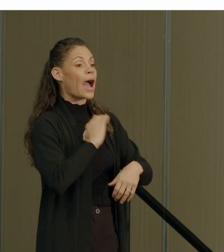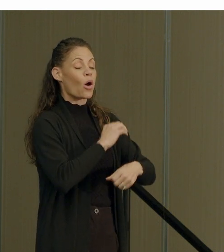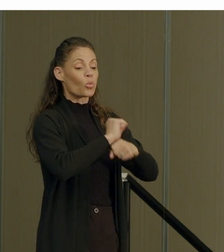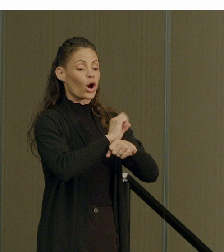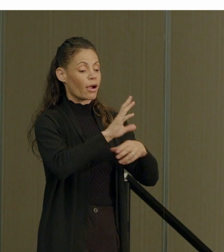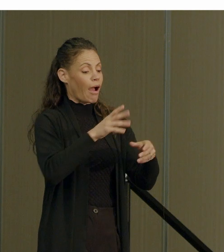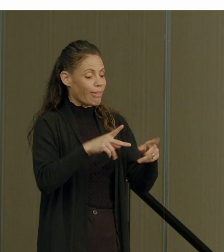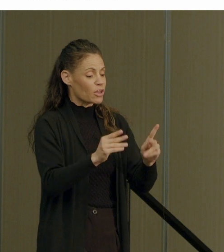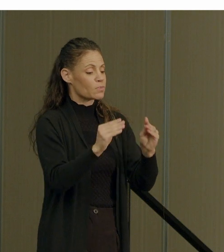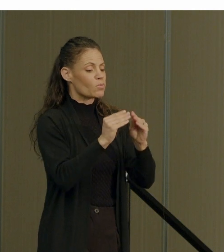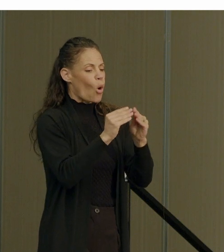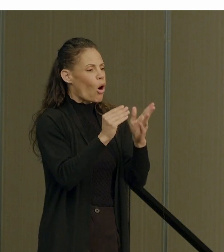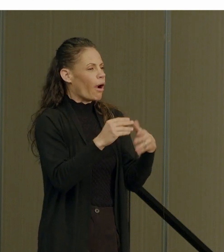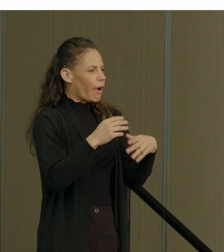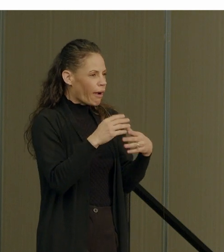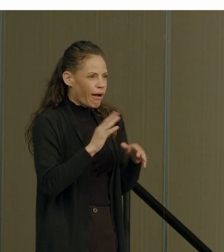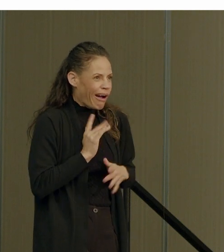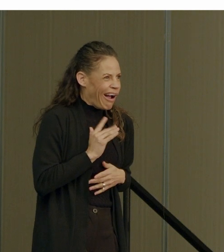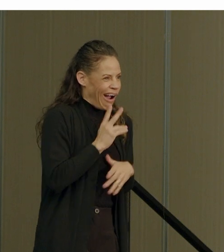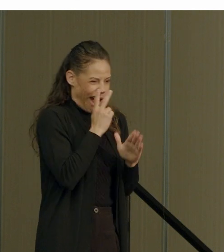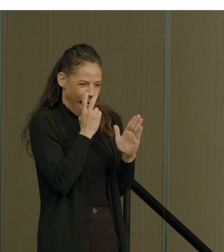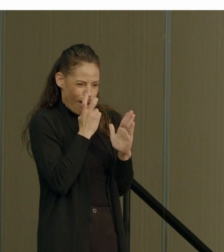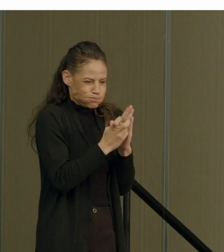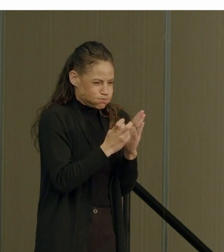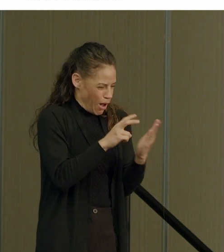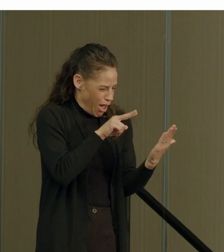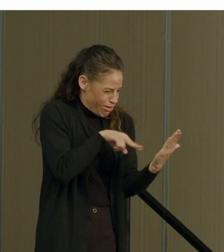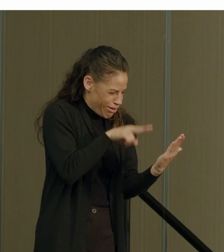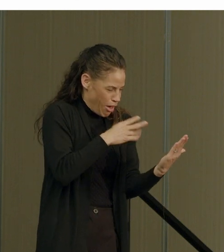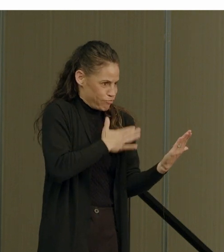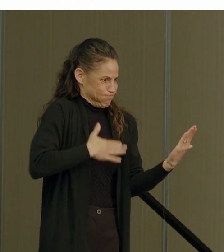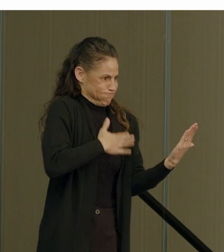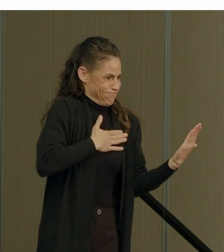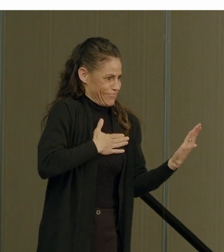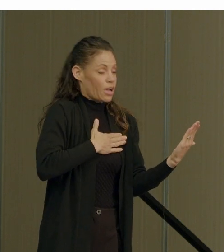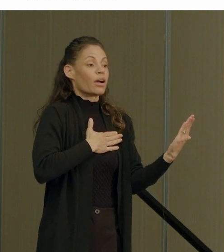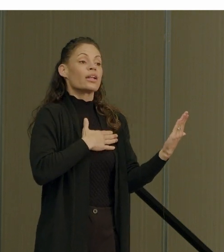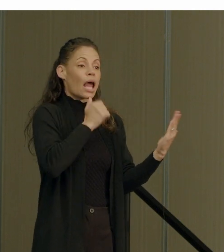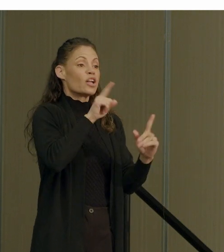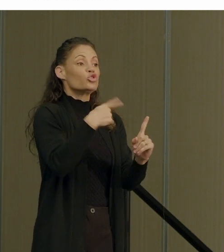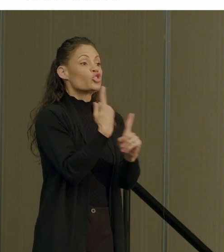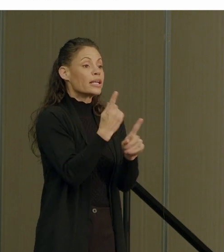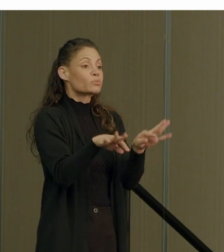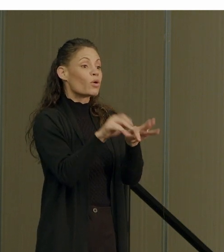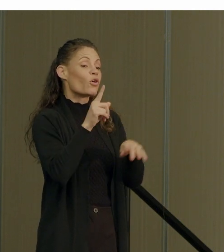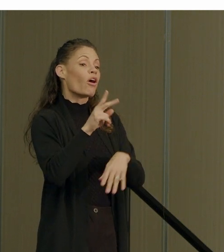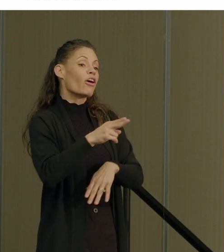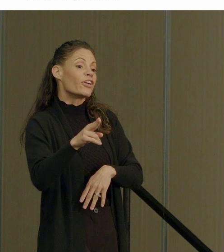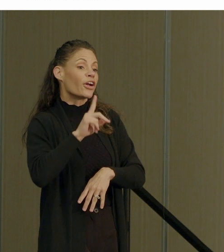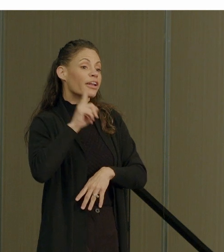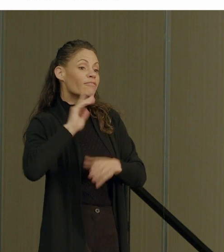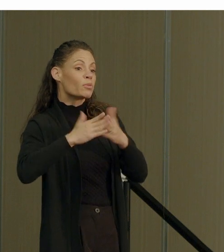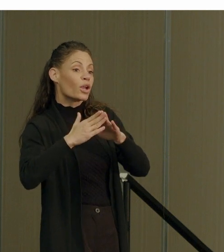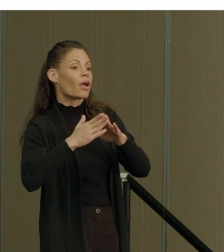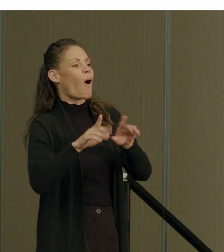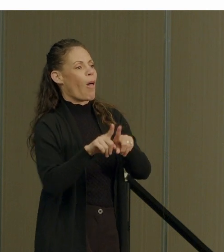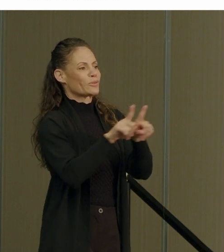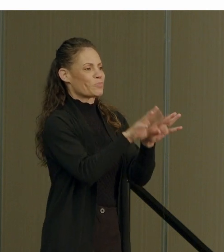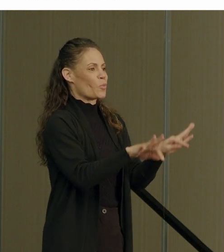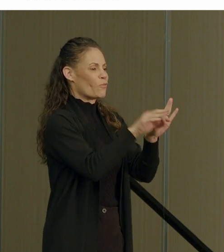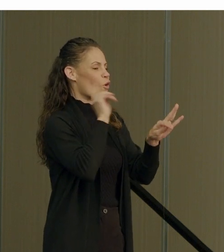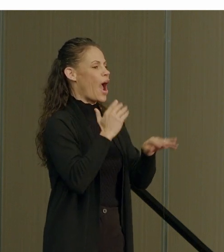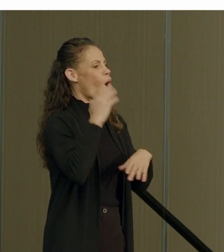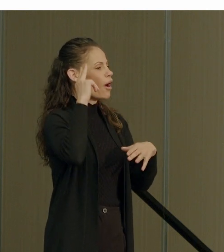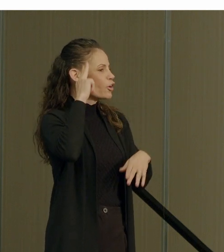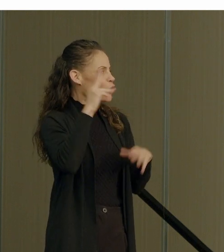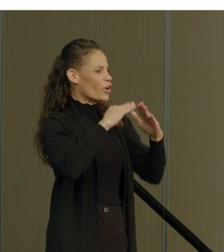and more engaging content consumption. This is crucial for not only the hard of hearing and deaf community, but also for our neurodiverse community and anyone that